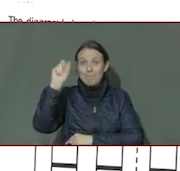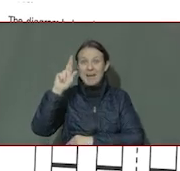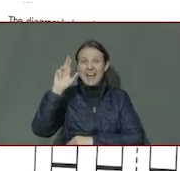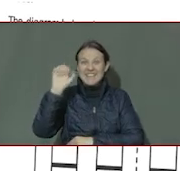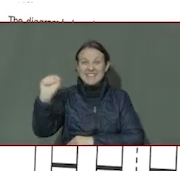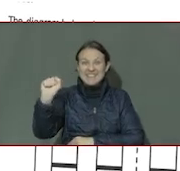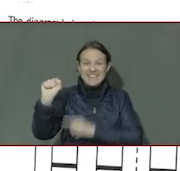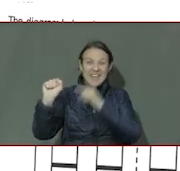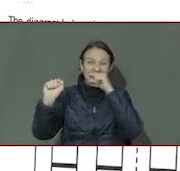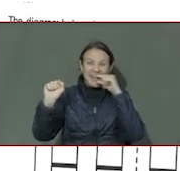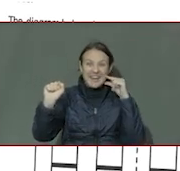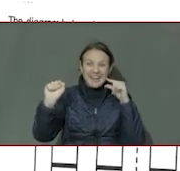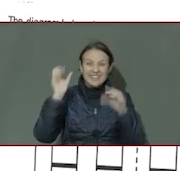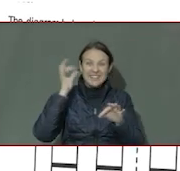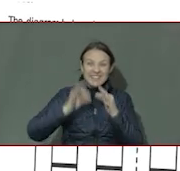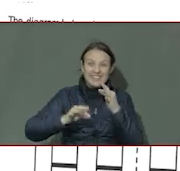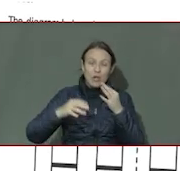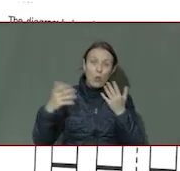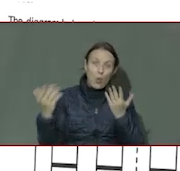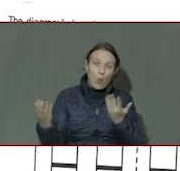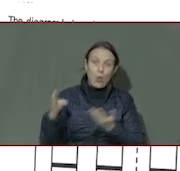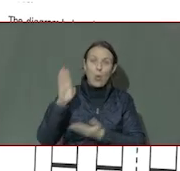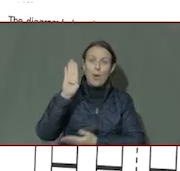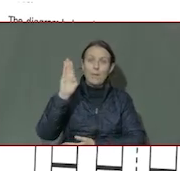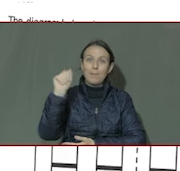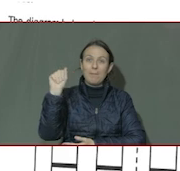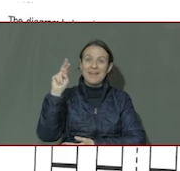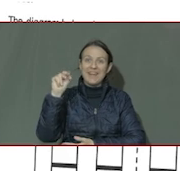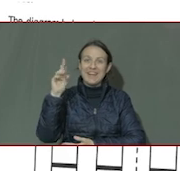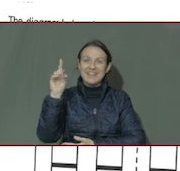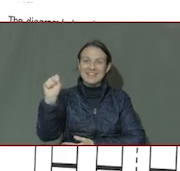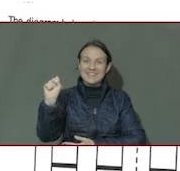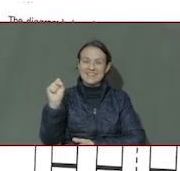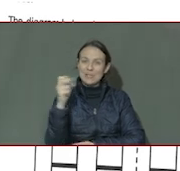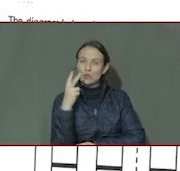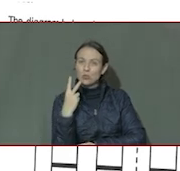DNA profile bands. Only the 2.